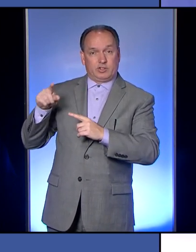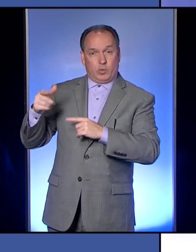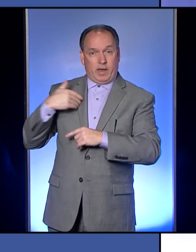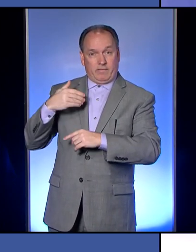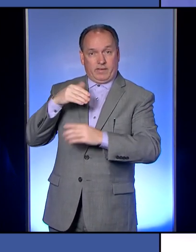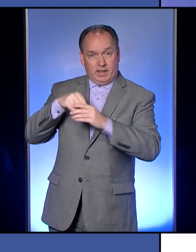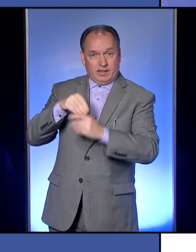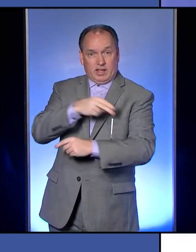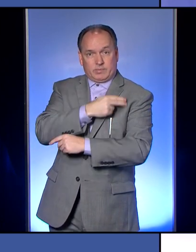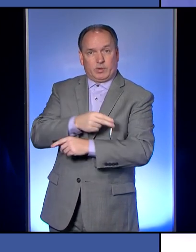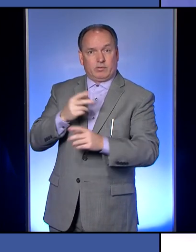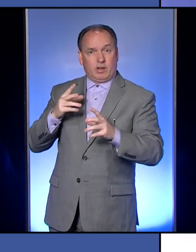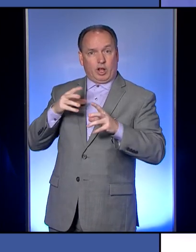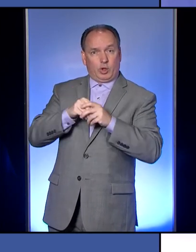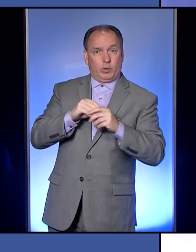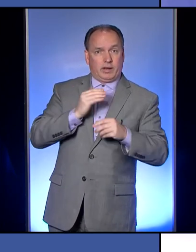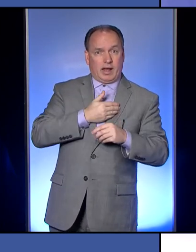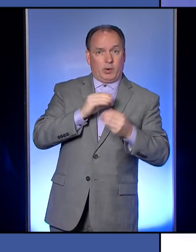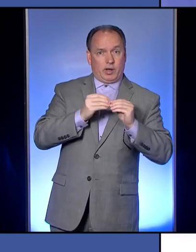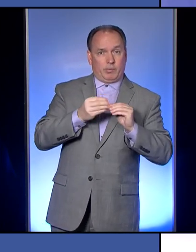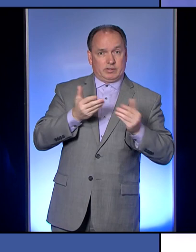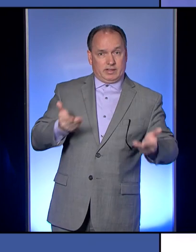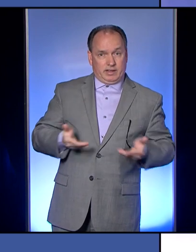are they part of that 35?